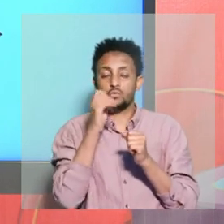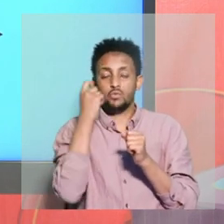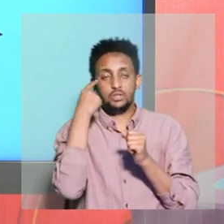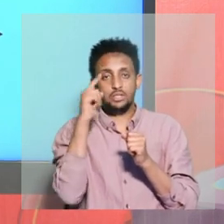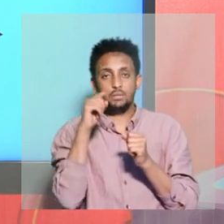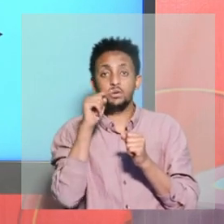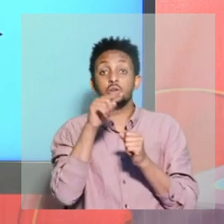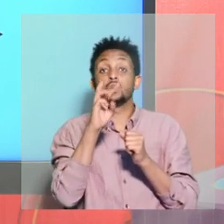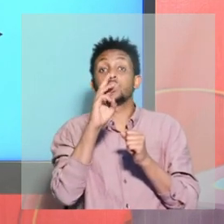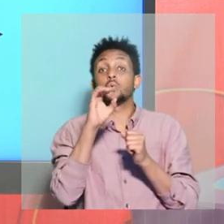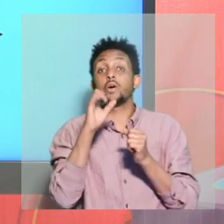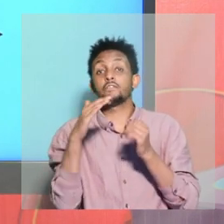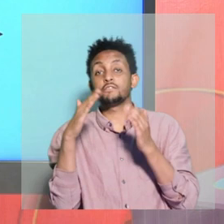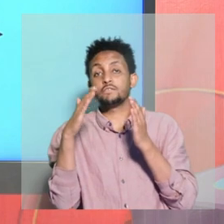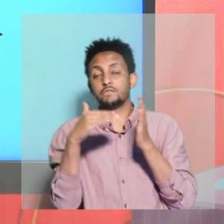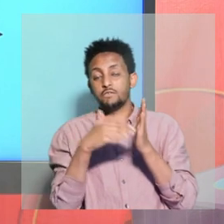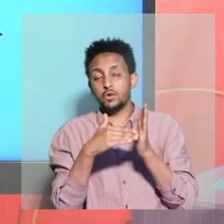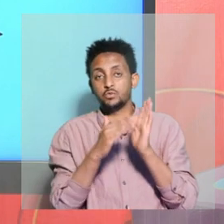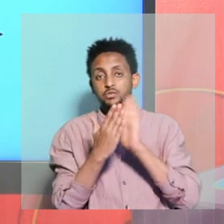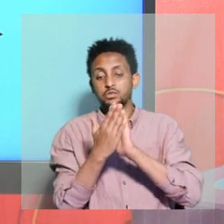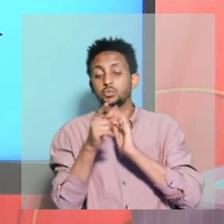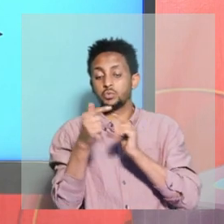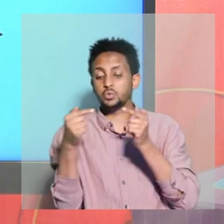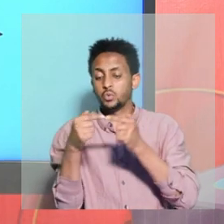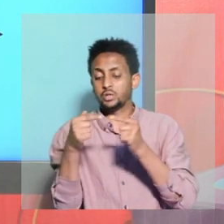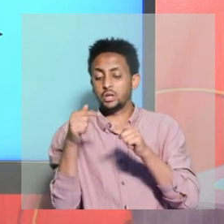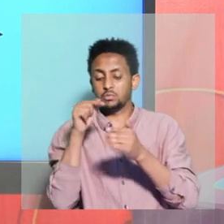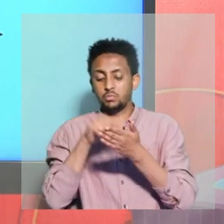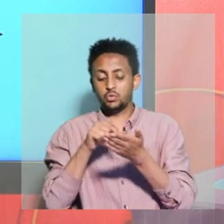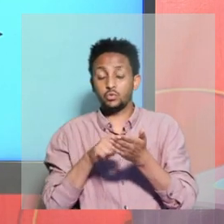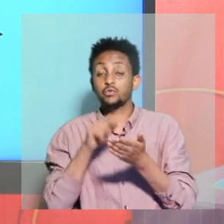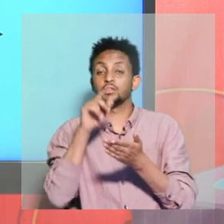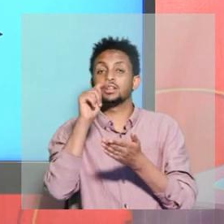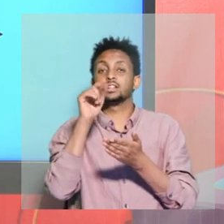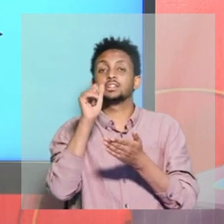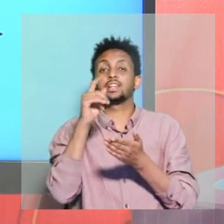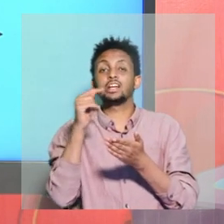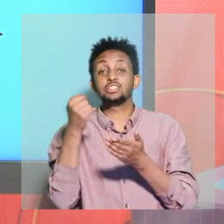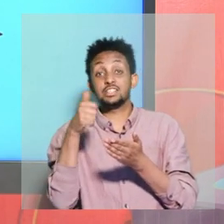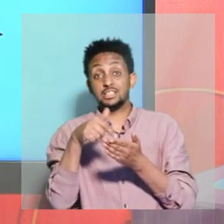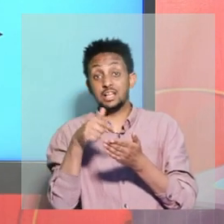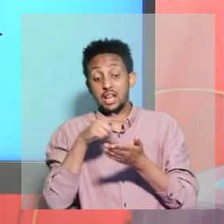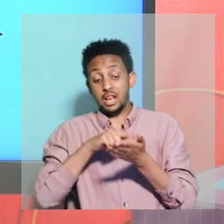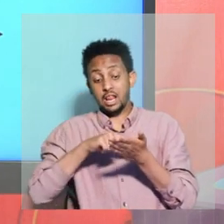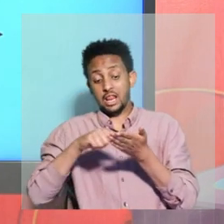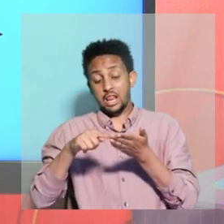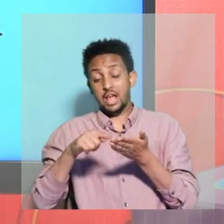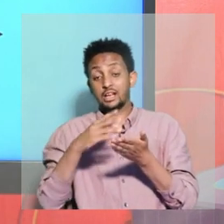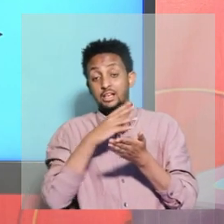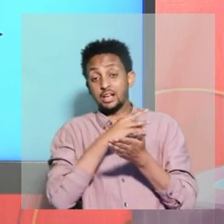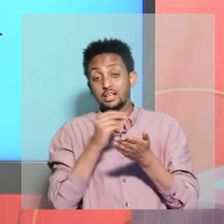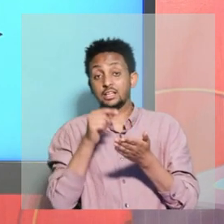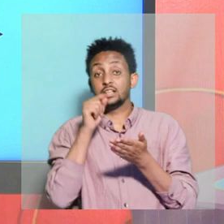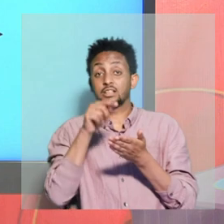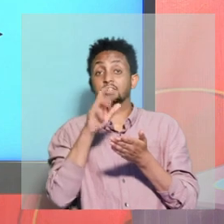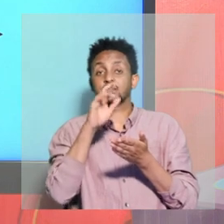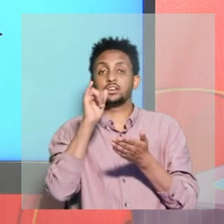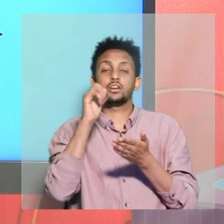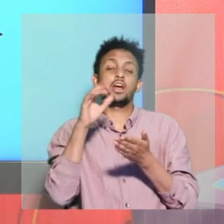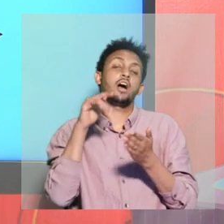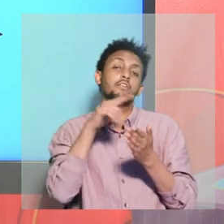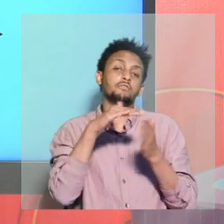have a spherical wavefront. At the point of contact, there is a point of tangency, so that the tangent line and the ray